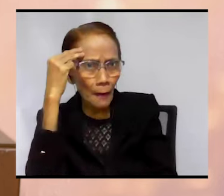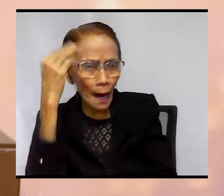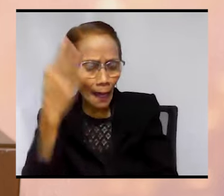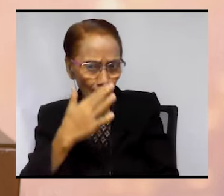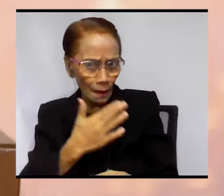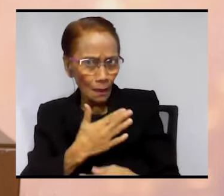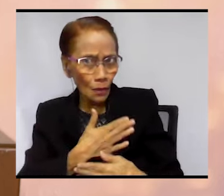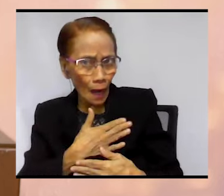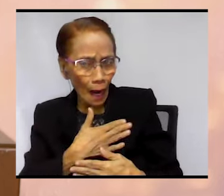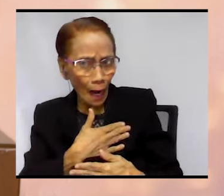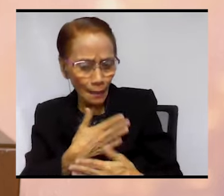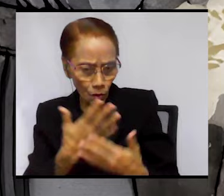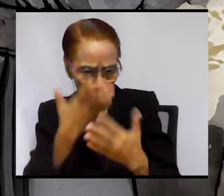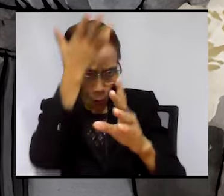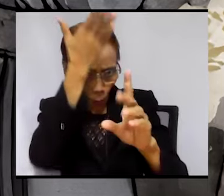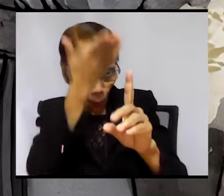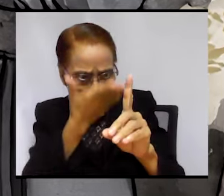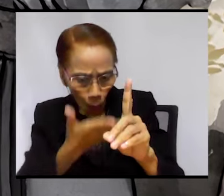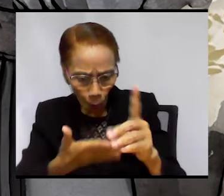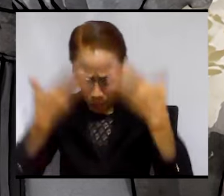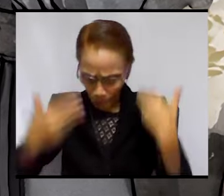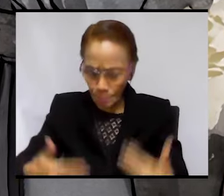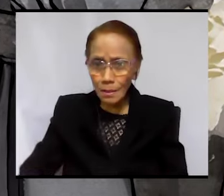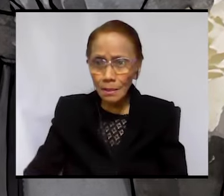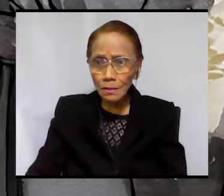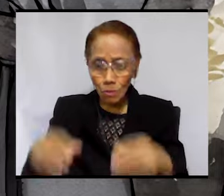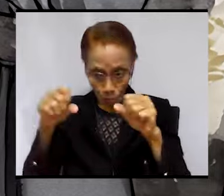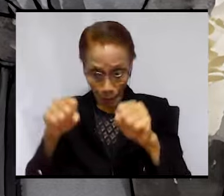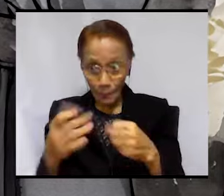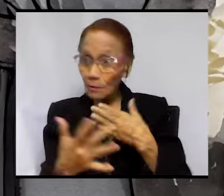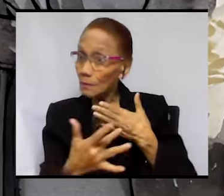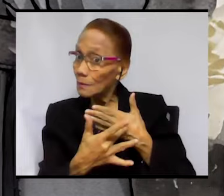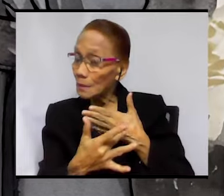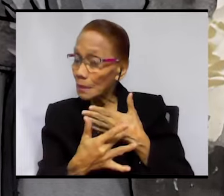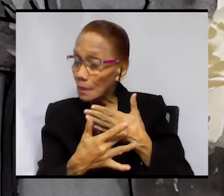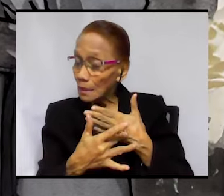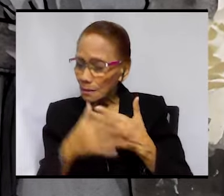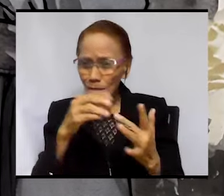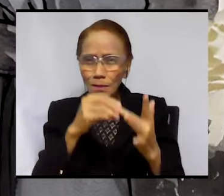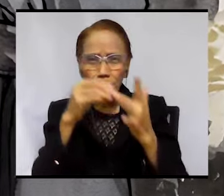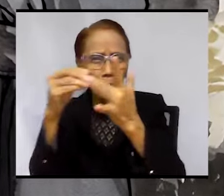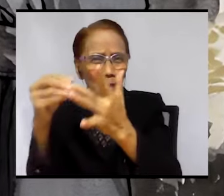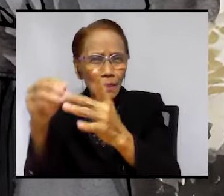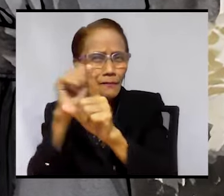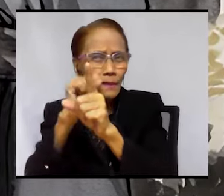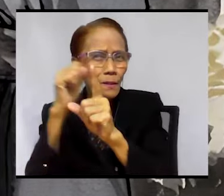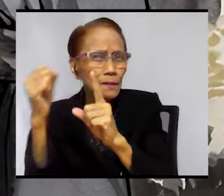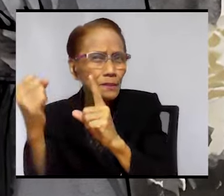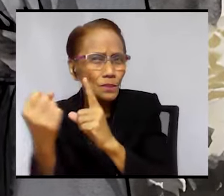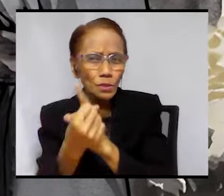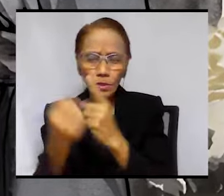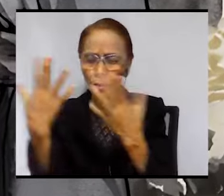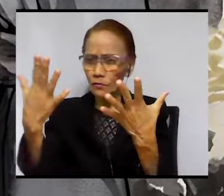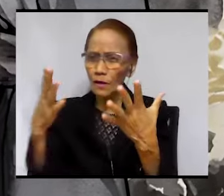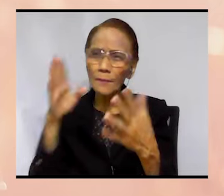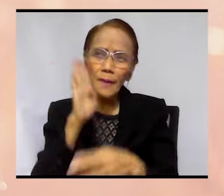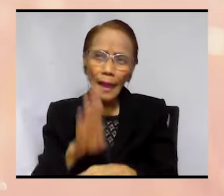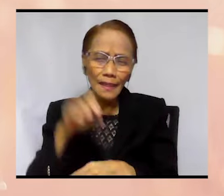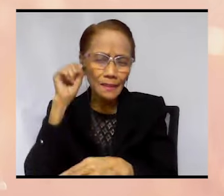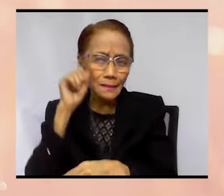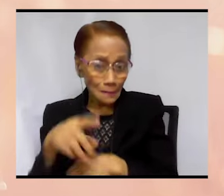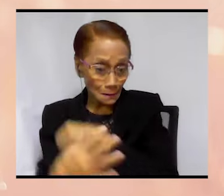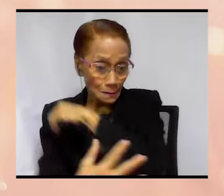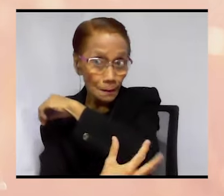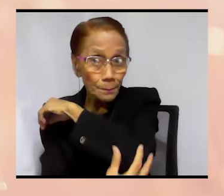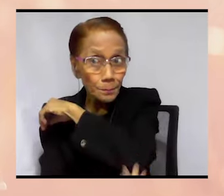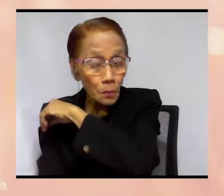heart, your whole person, in order to be moved, especially by the situation of our poor brothers and sisters, if